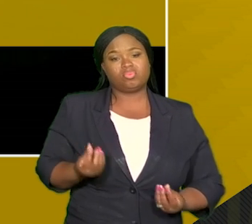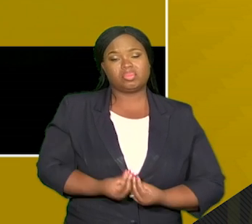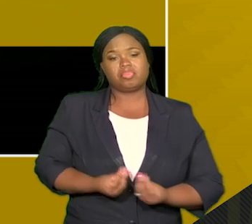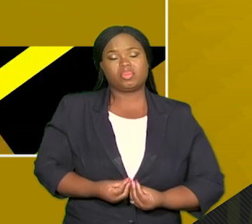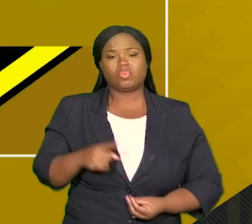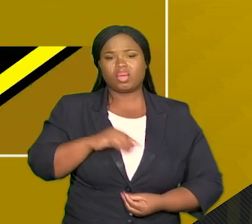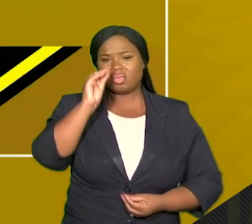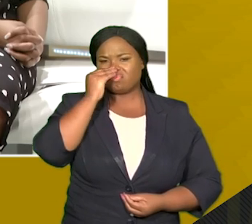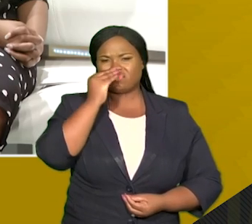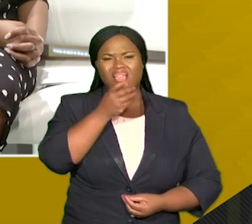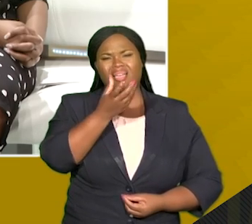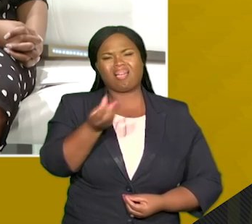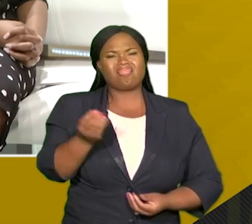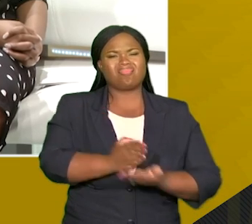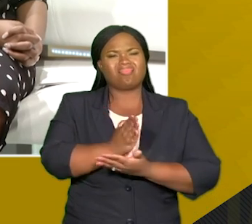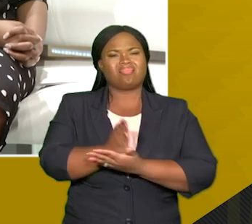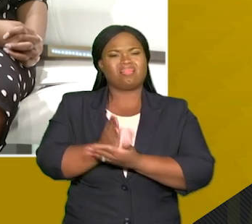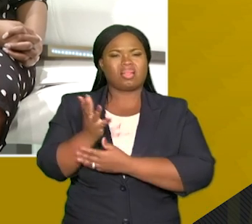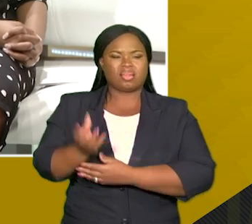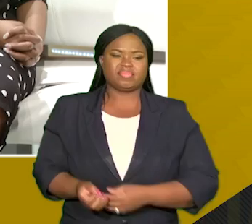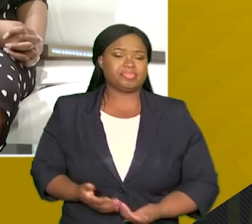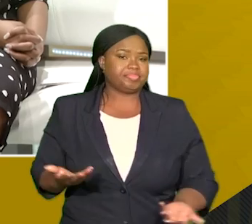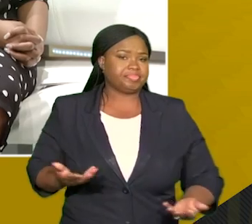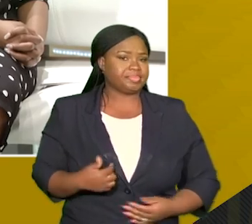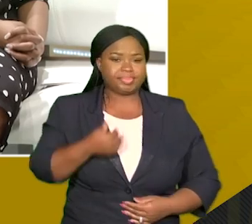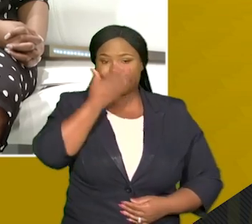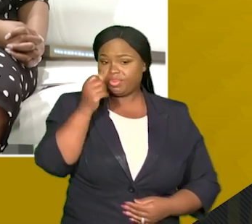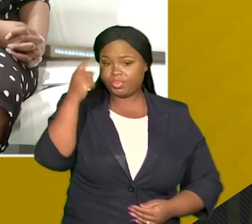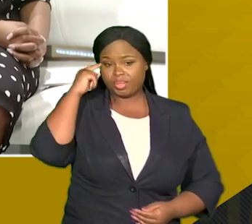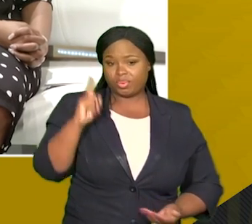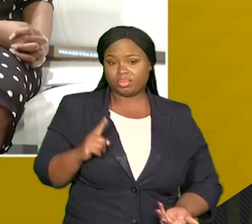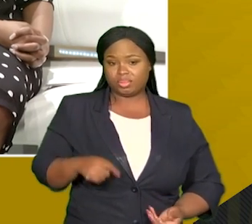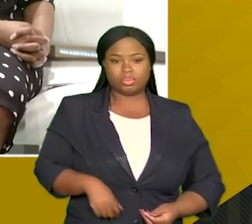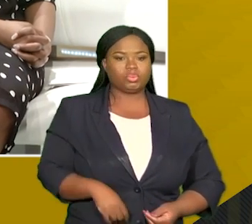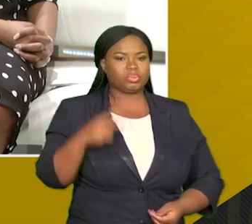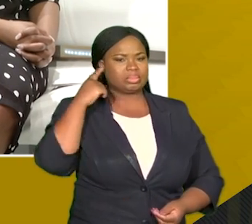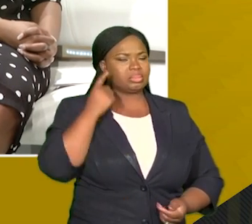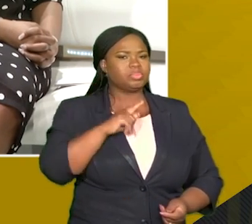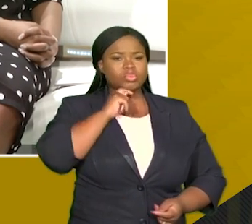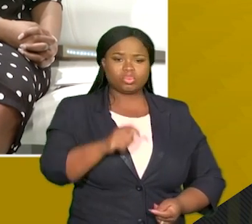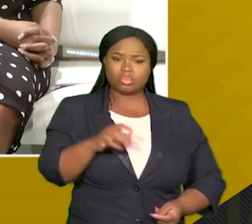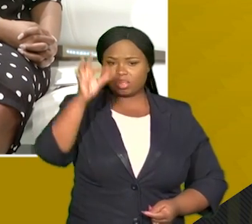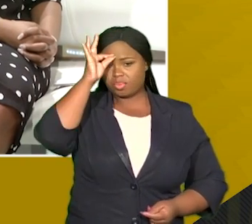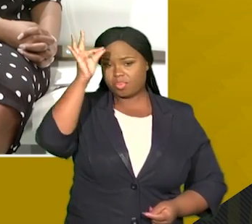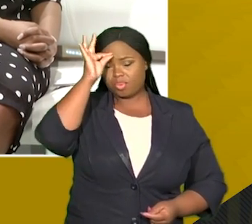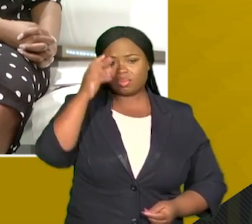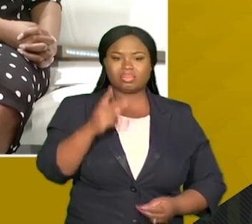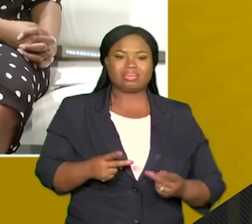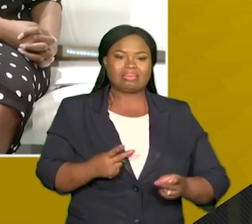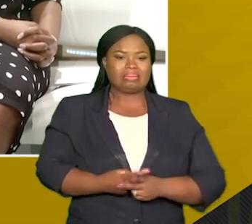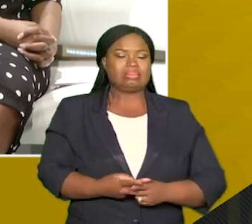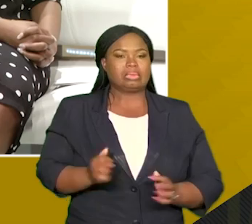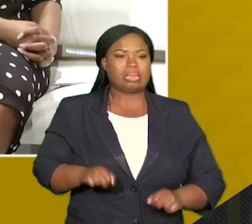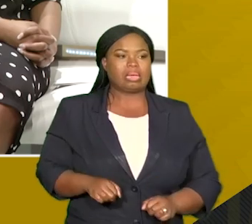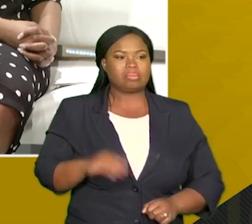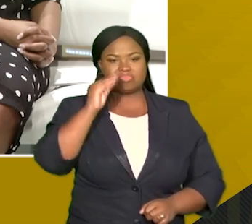rights that must end. Asambe, I don't know ukuthi mhlawumbe ucabanga nekhadi. Do you think ngempela ukuthi amaphoyisa na assessment whereby